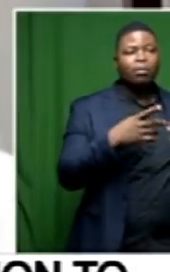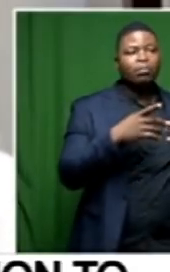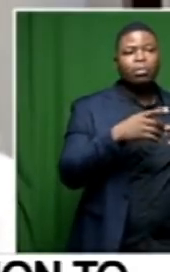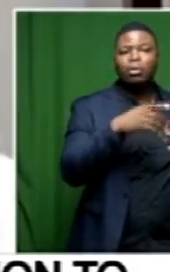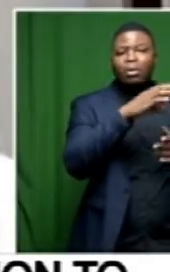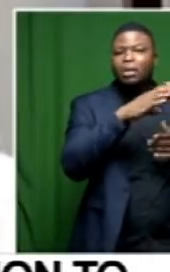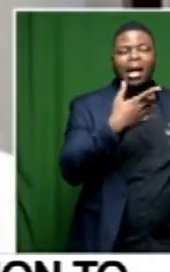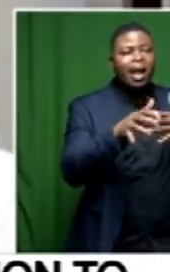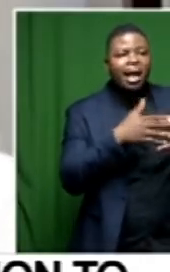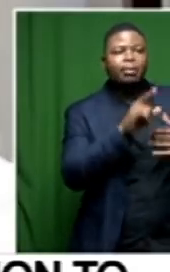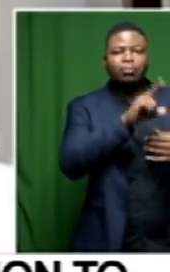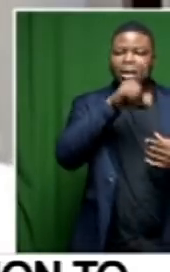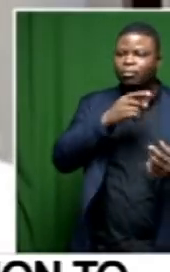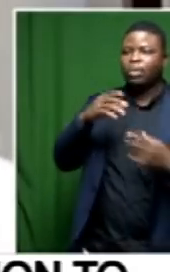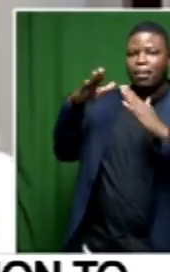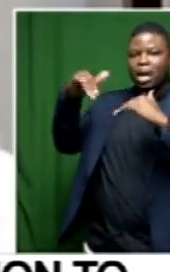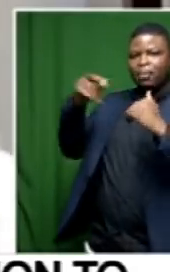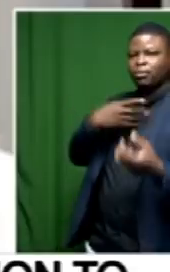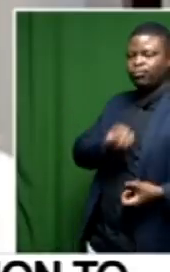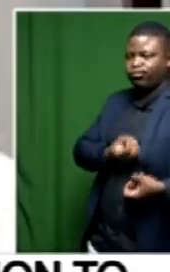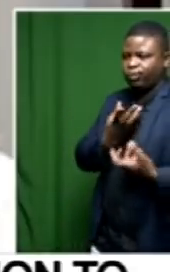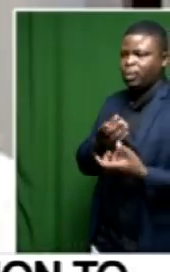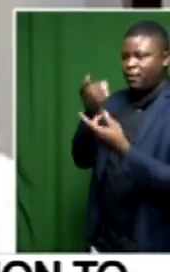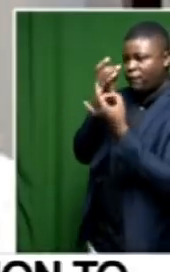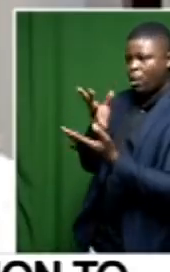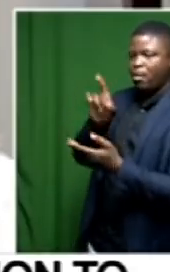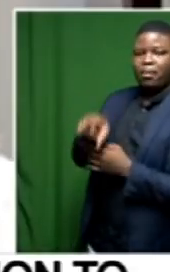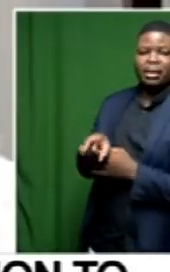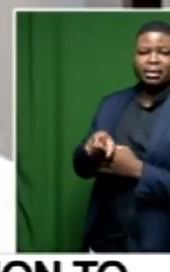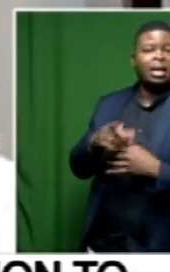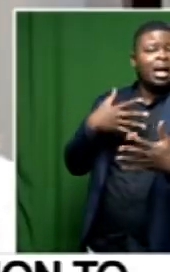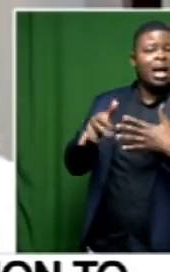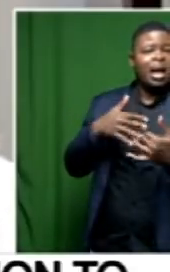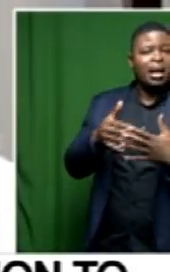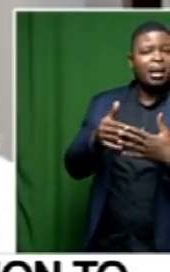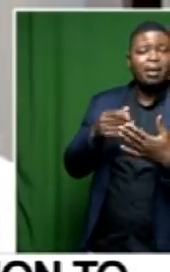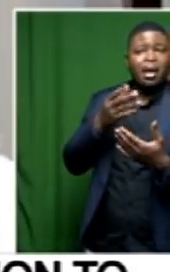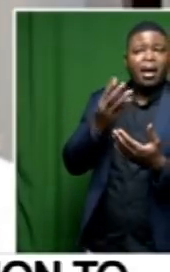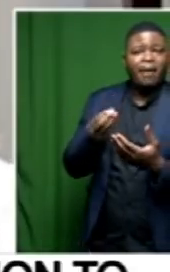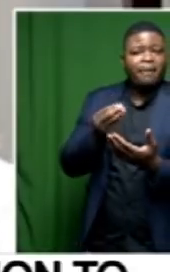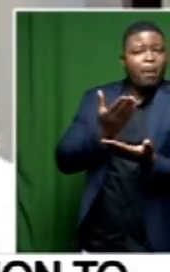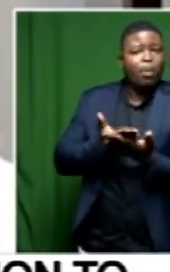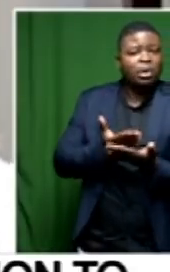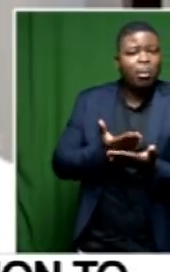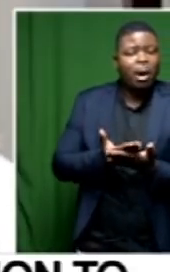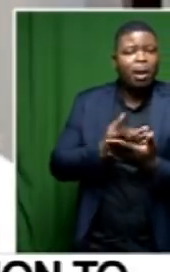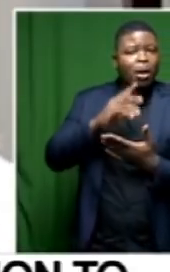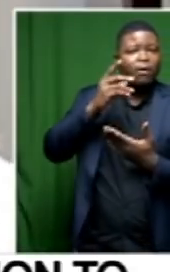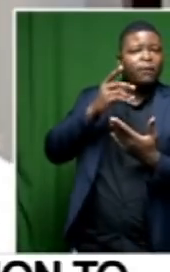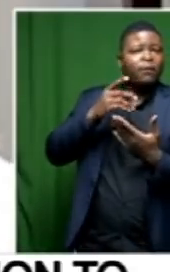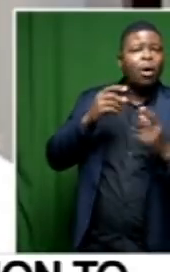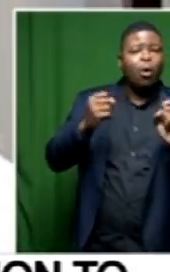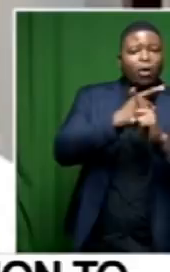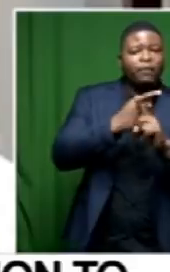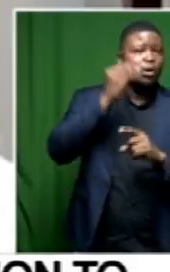requires that where we take decisions that involves a possible or potential conflict of interest,